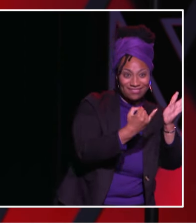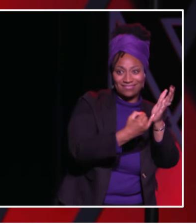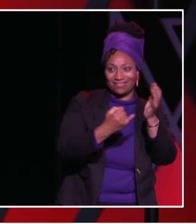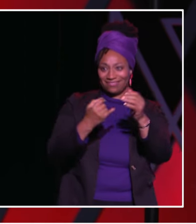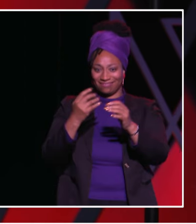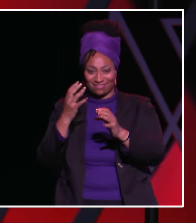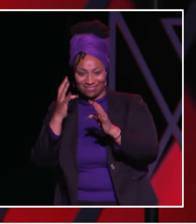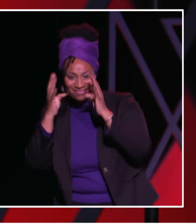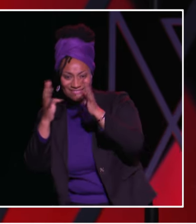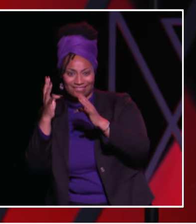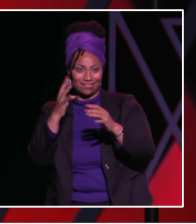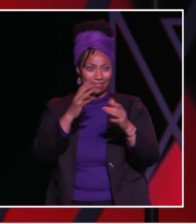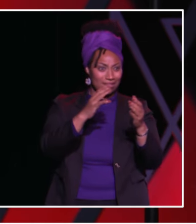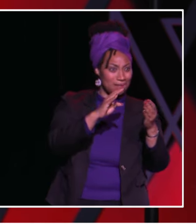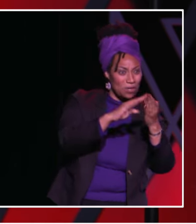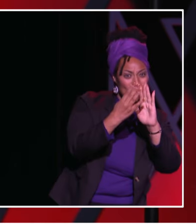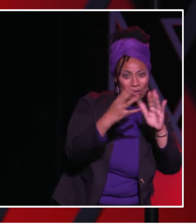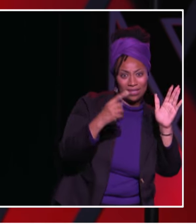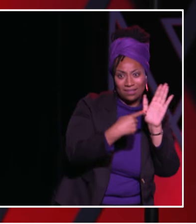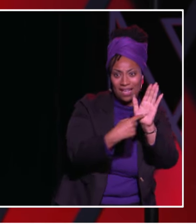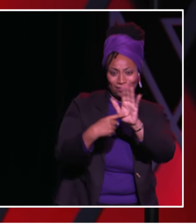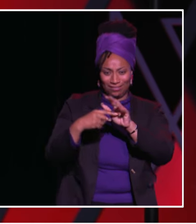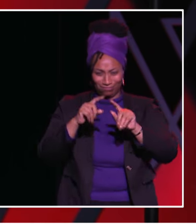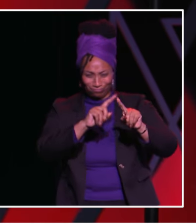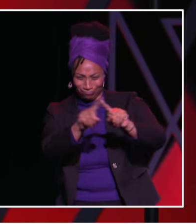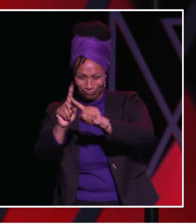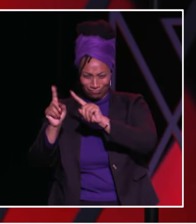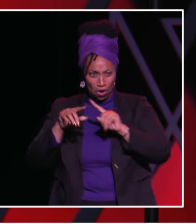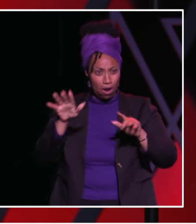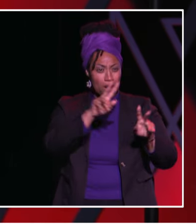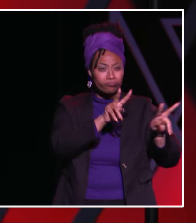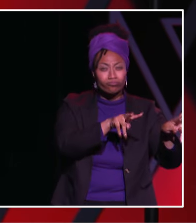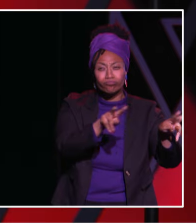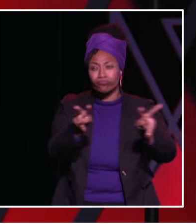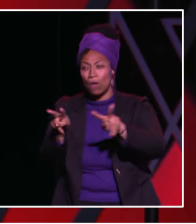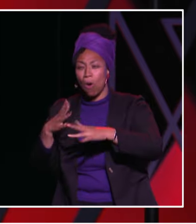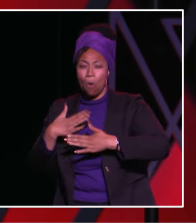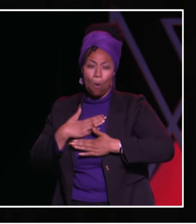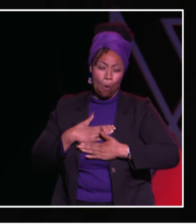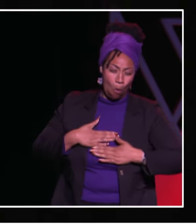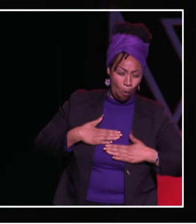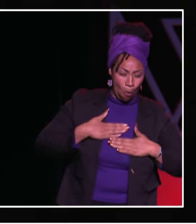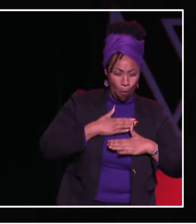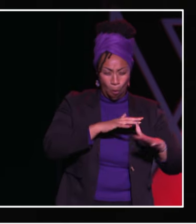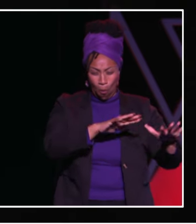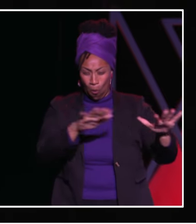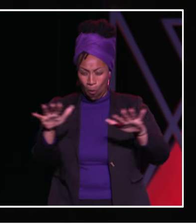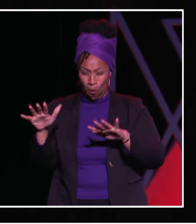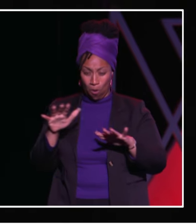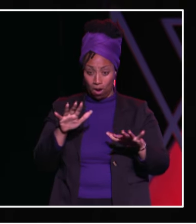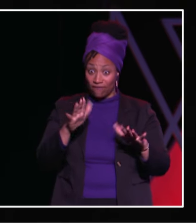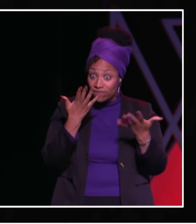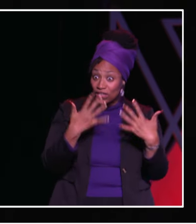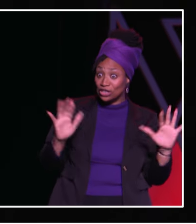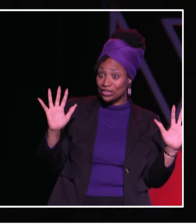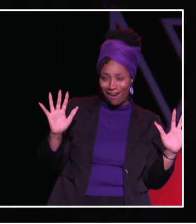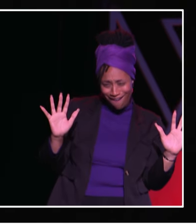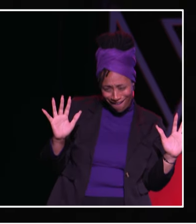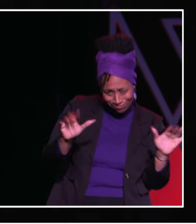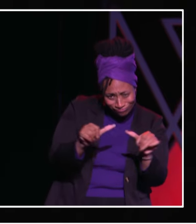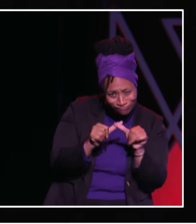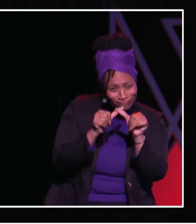enjoyed every single moment, and we're still not done. And tonight, we're going to continue on